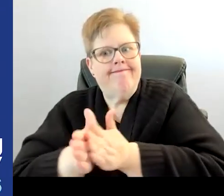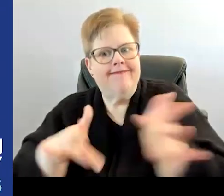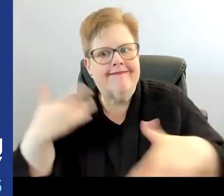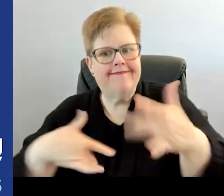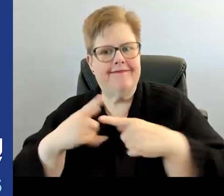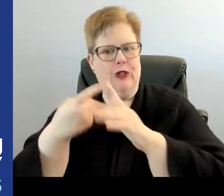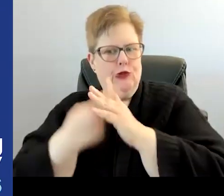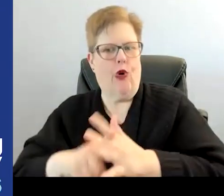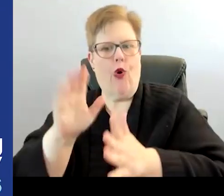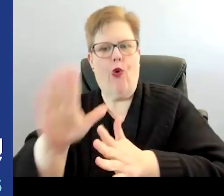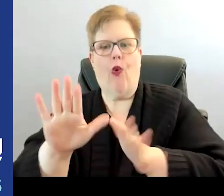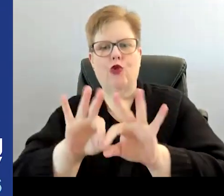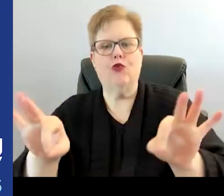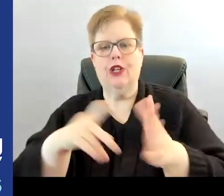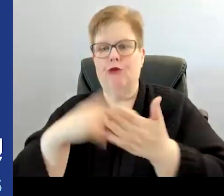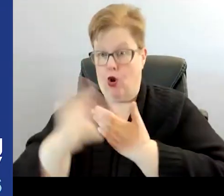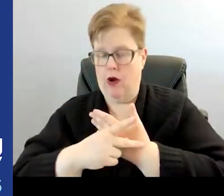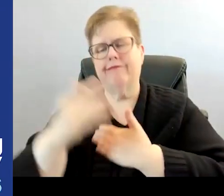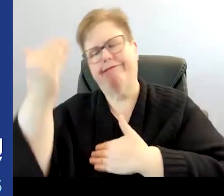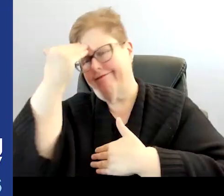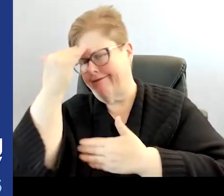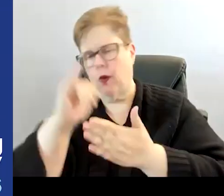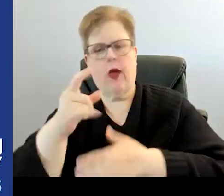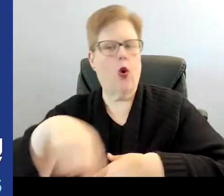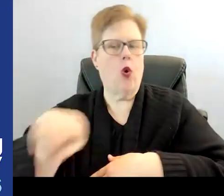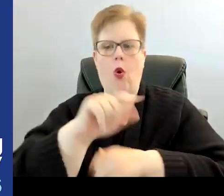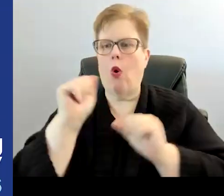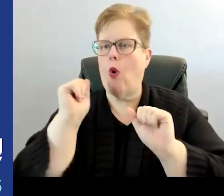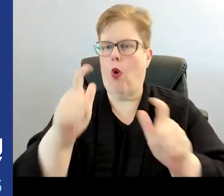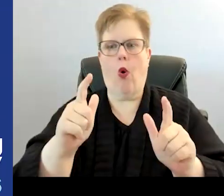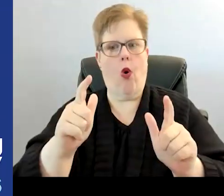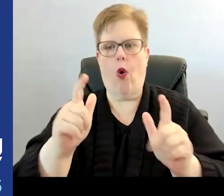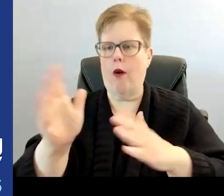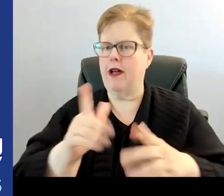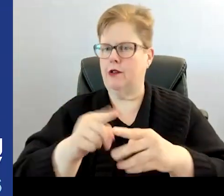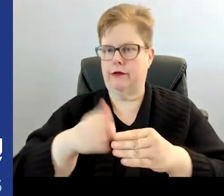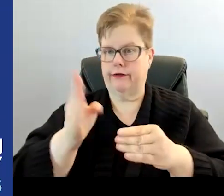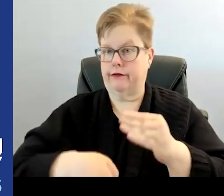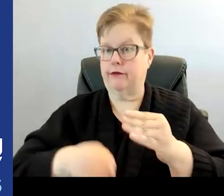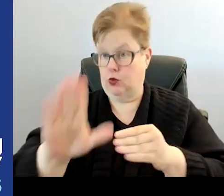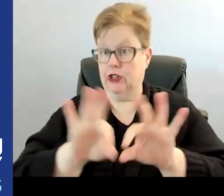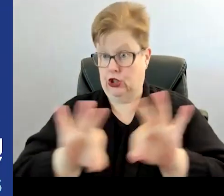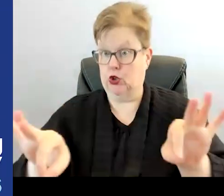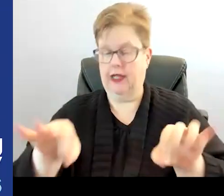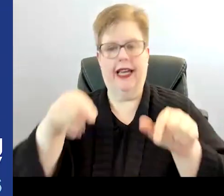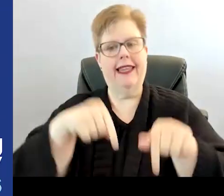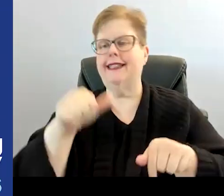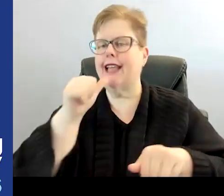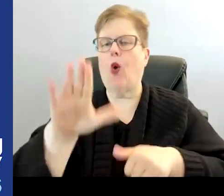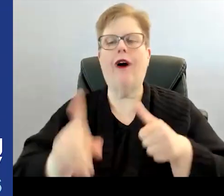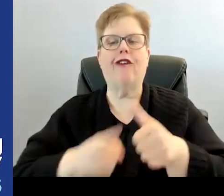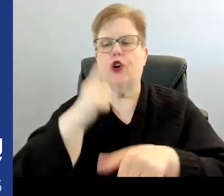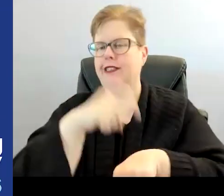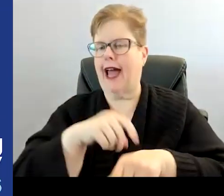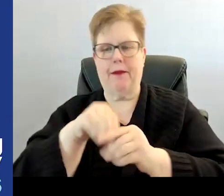degree program? We are aware that you are all degree completers, and what that means is this is not your first time